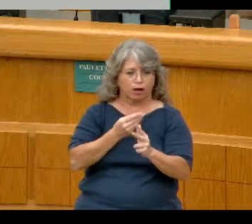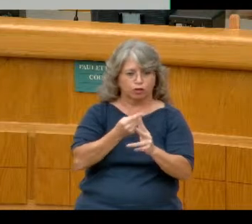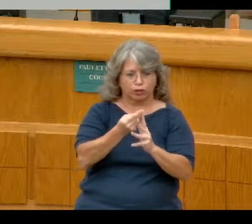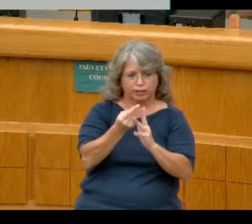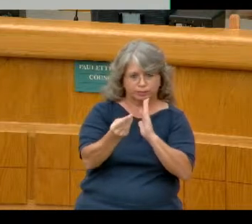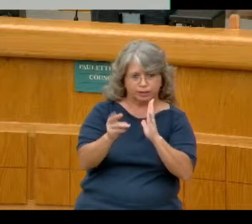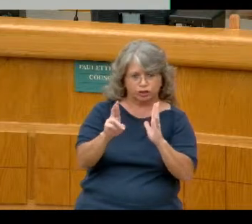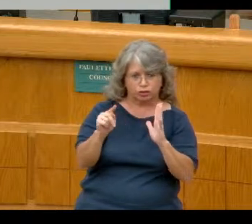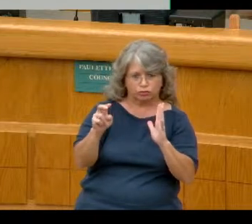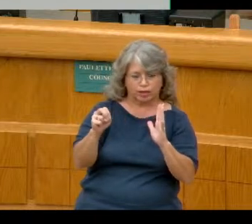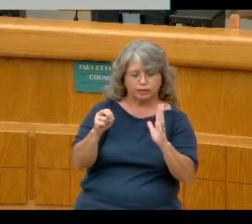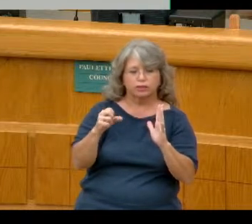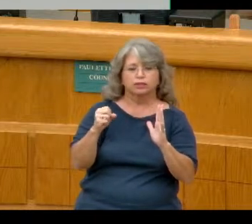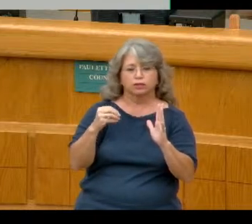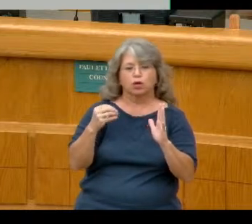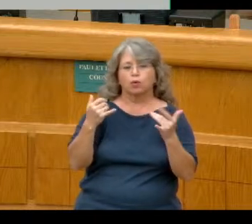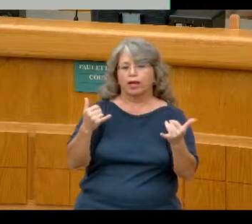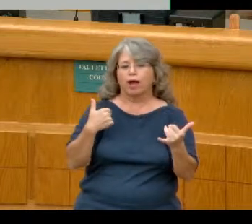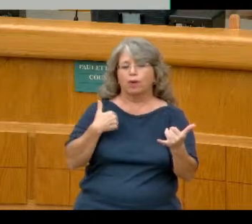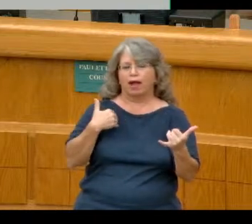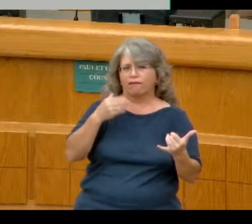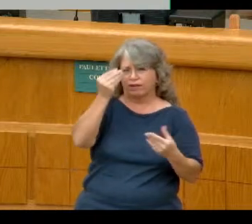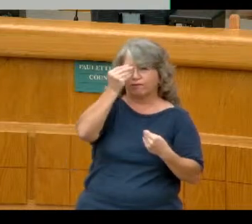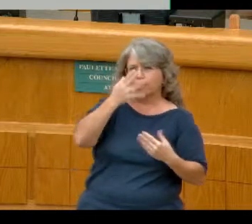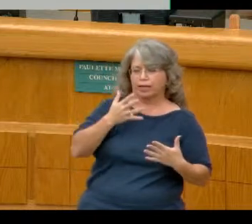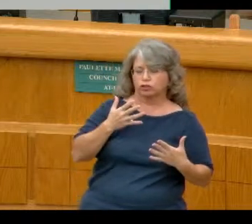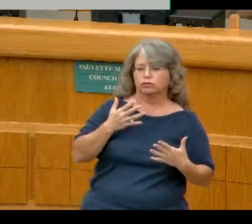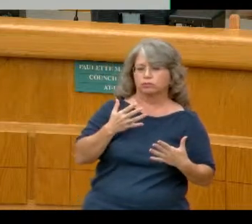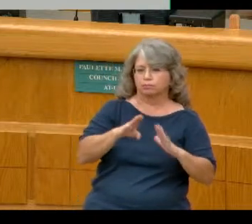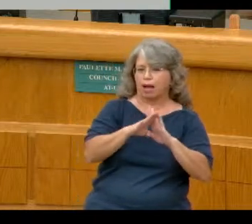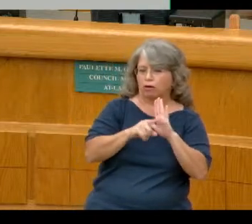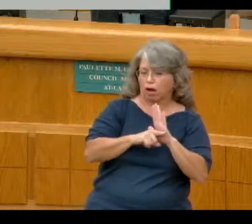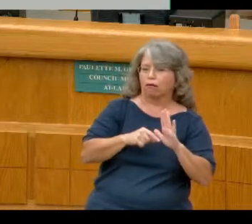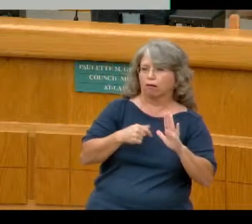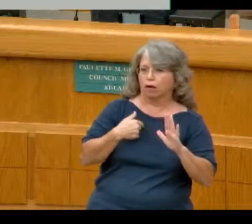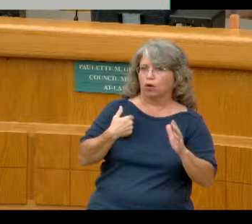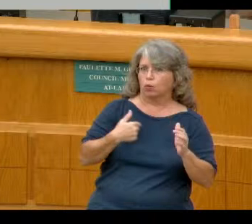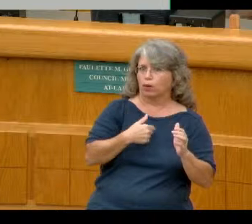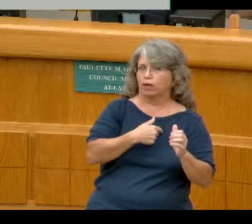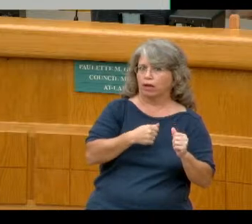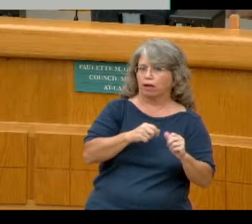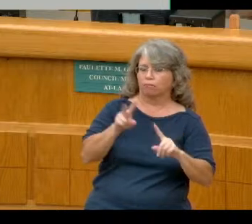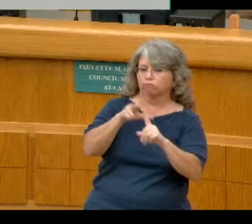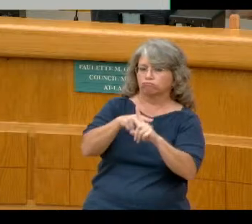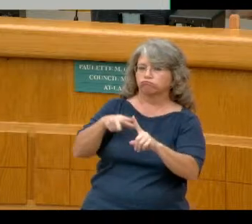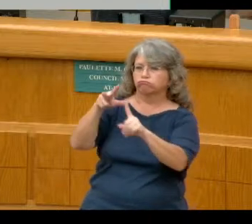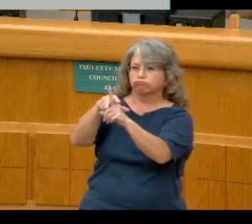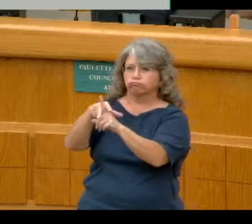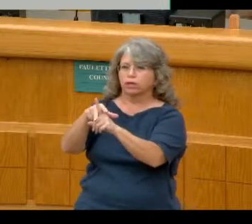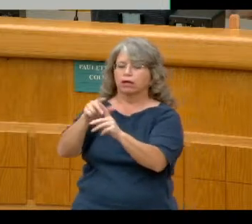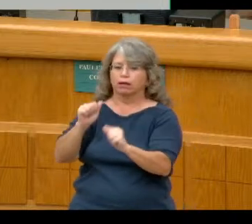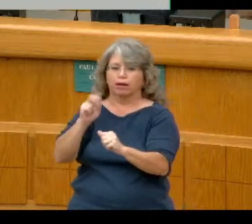we're just applying those principles now, combined with the state's policies that allow us to predict when will